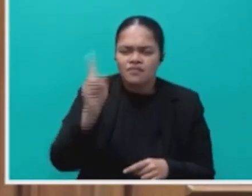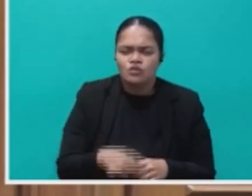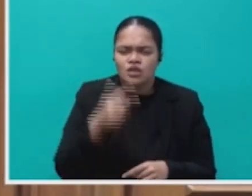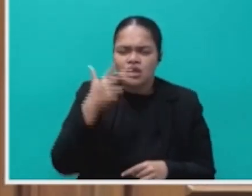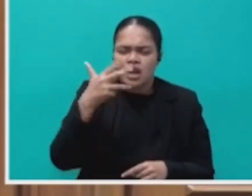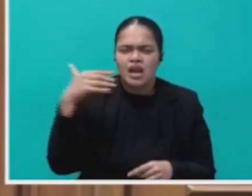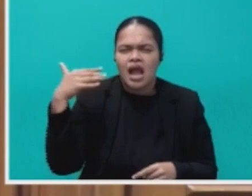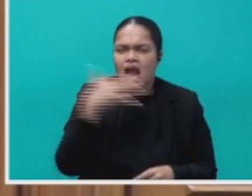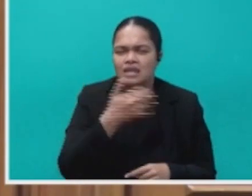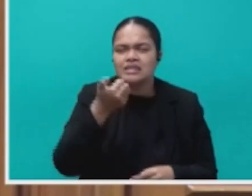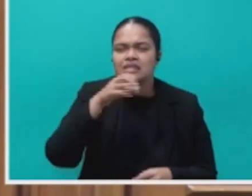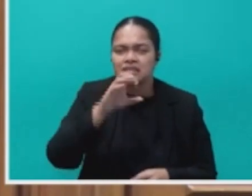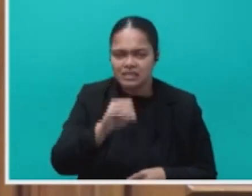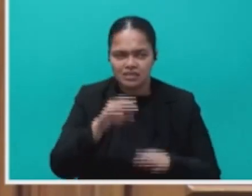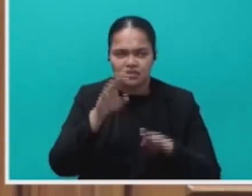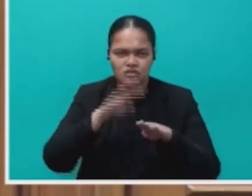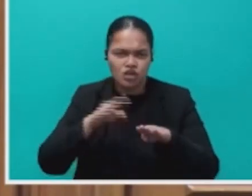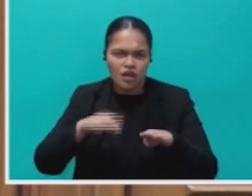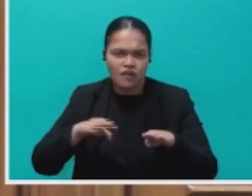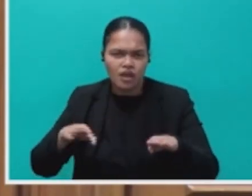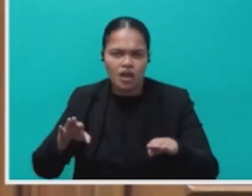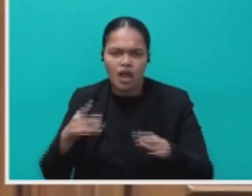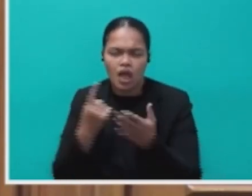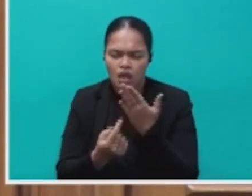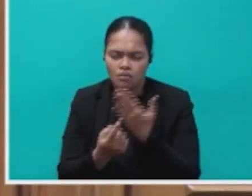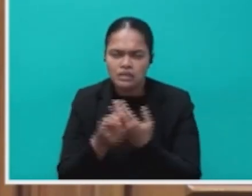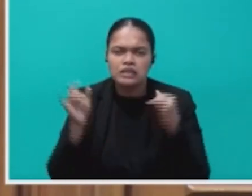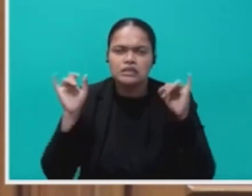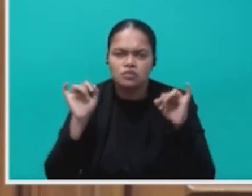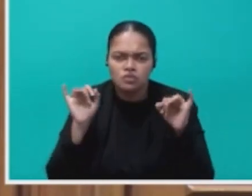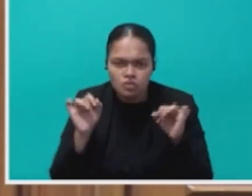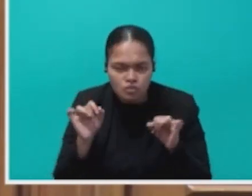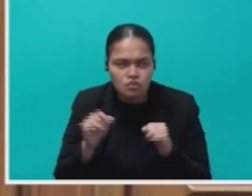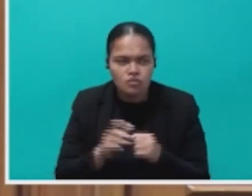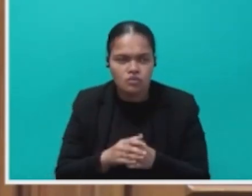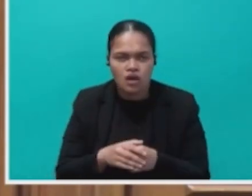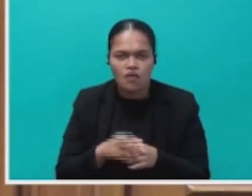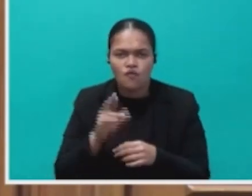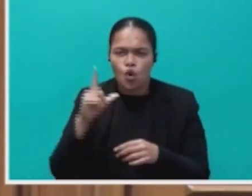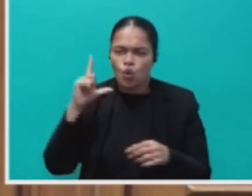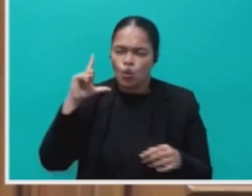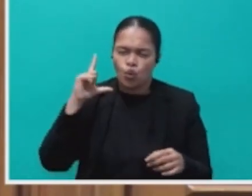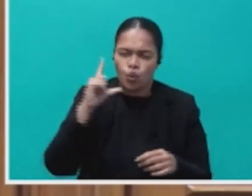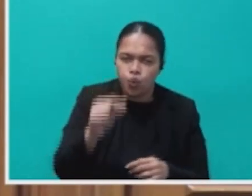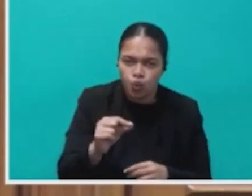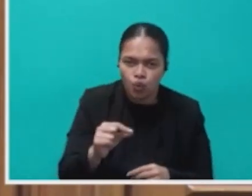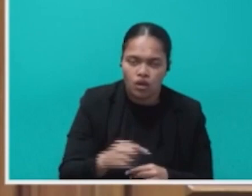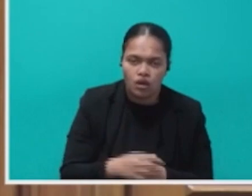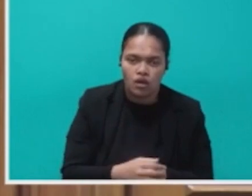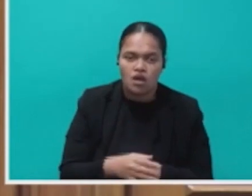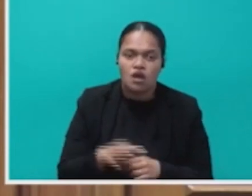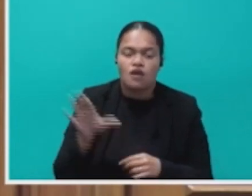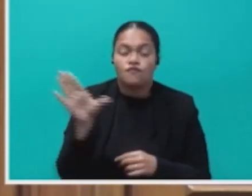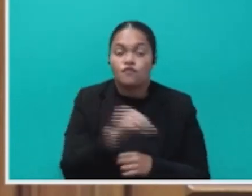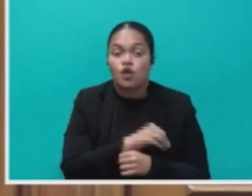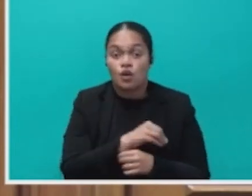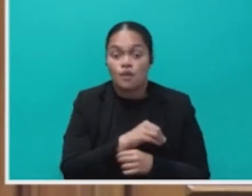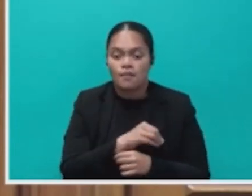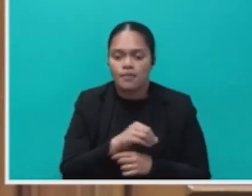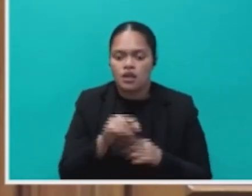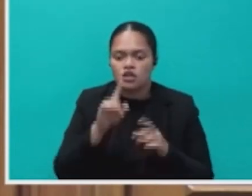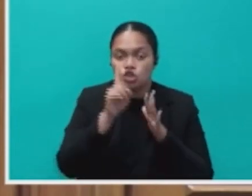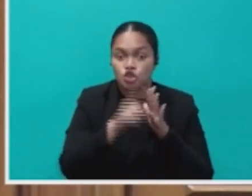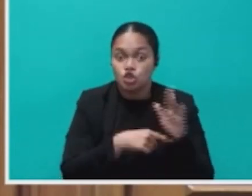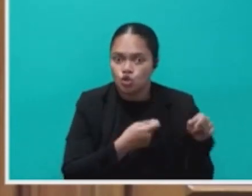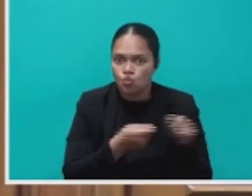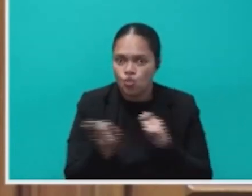25,960 traffic infringement notices issued for speeding offences only from the period 1st January